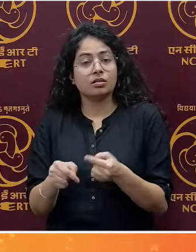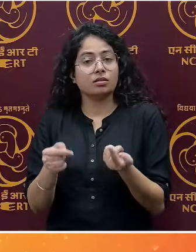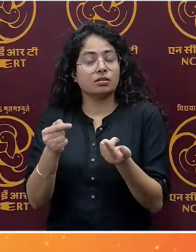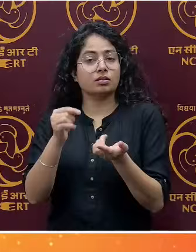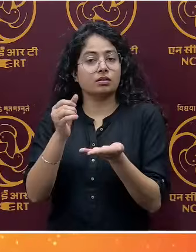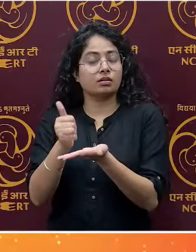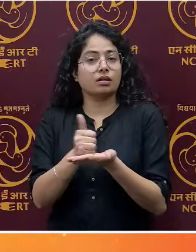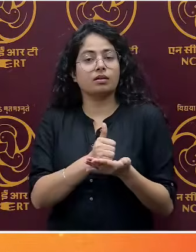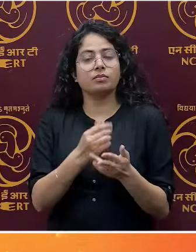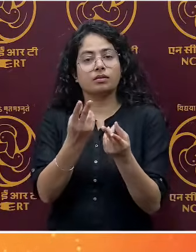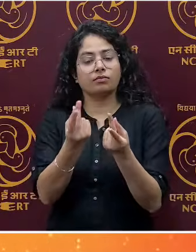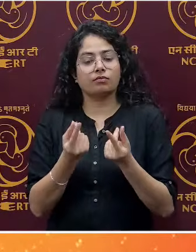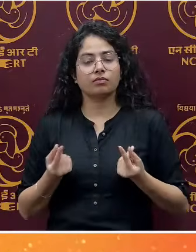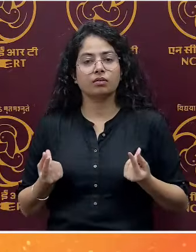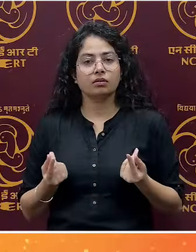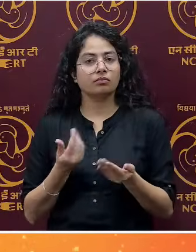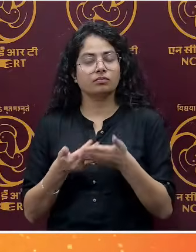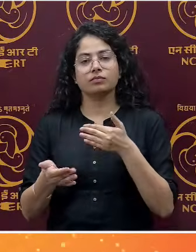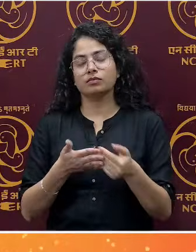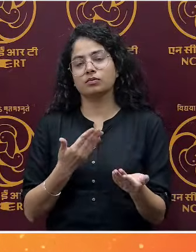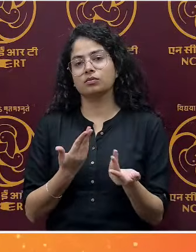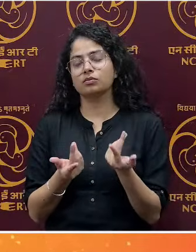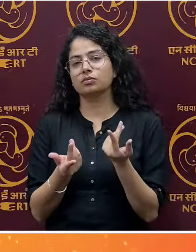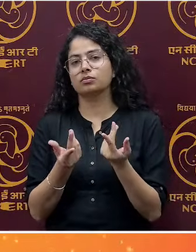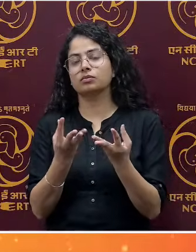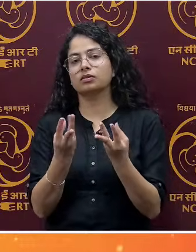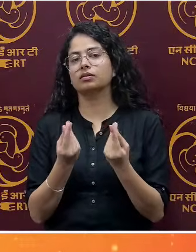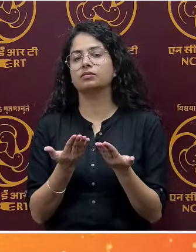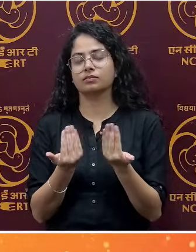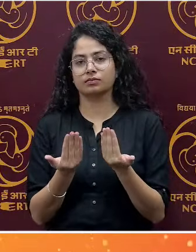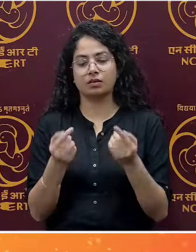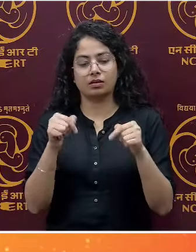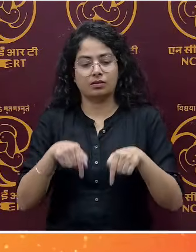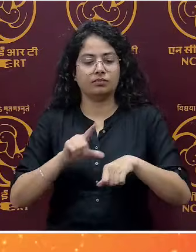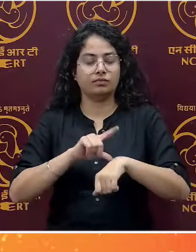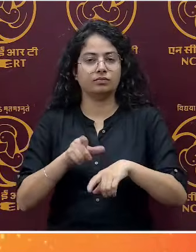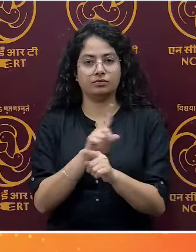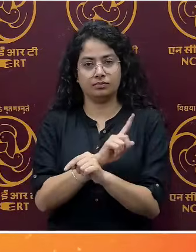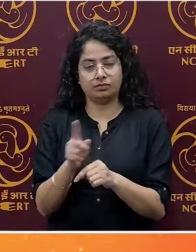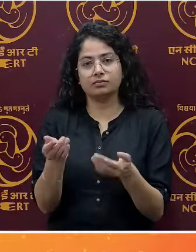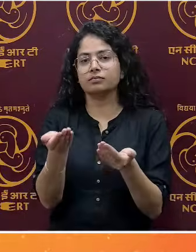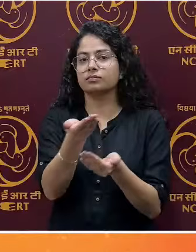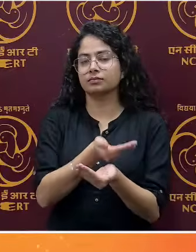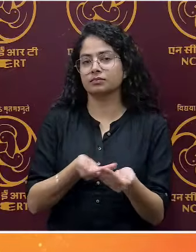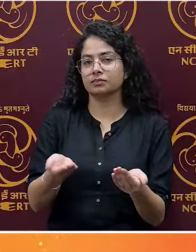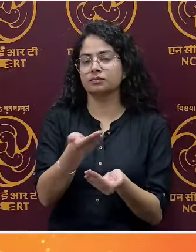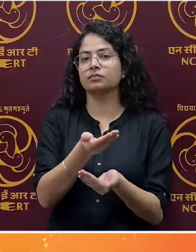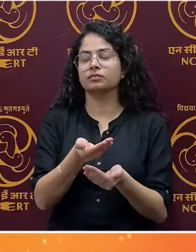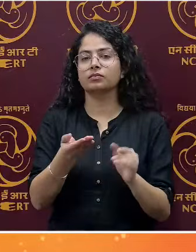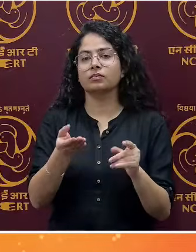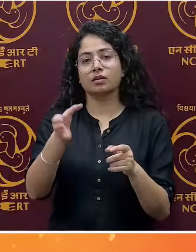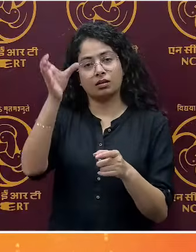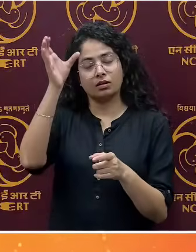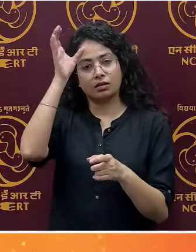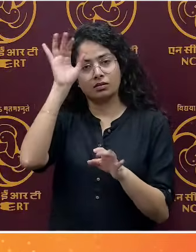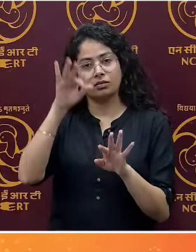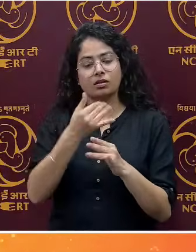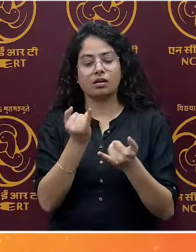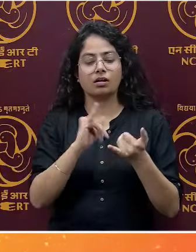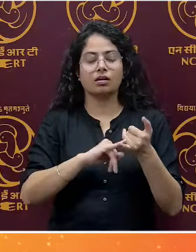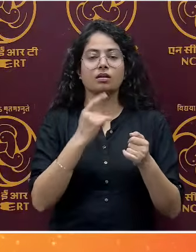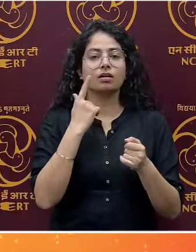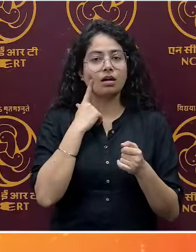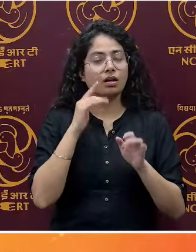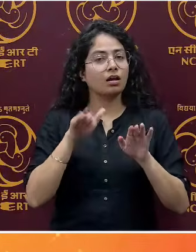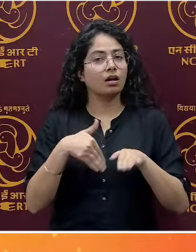solutions instantly. So without any further delay, let me also apprise the learners about the concept of simple interest